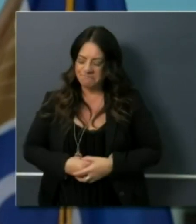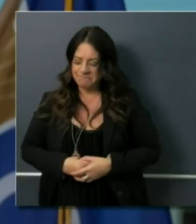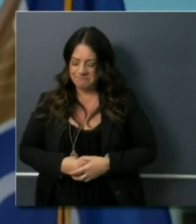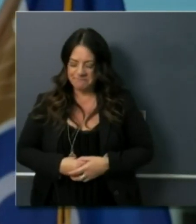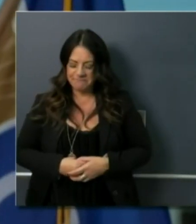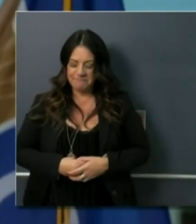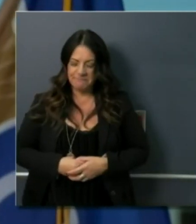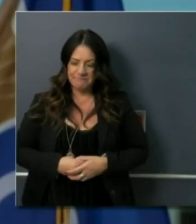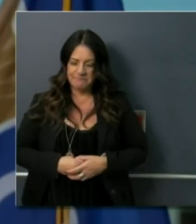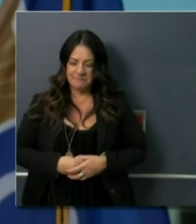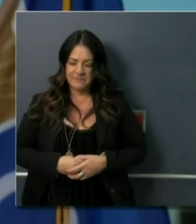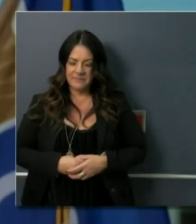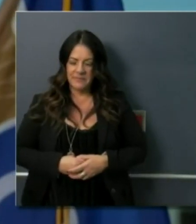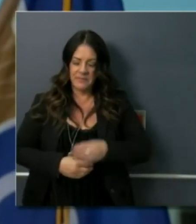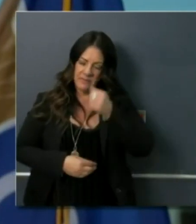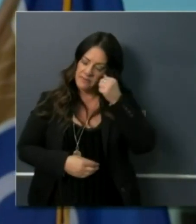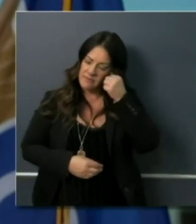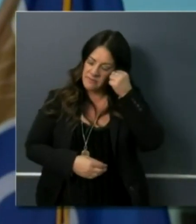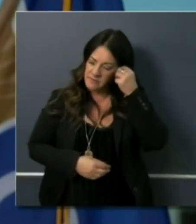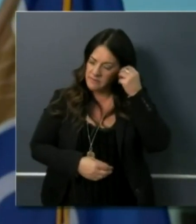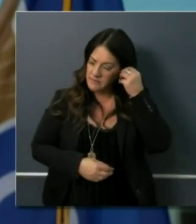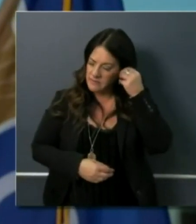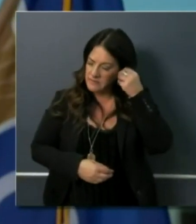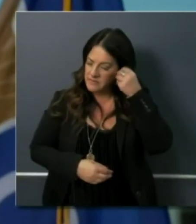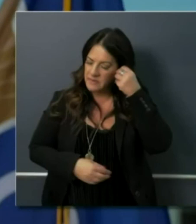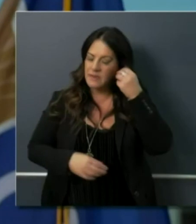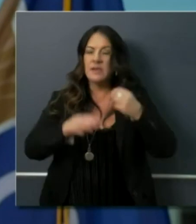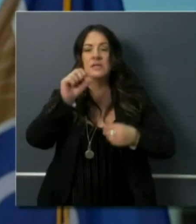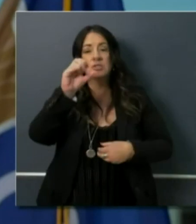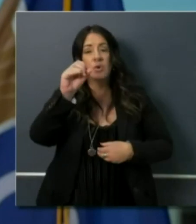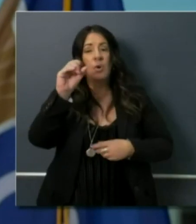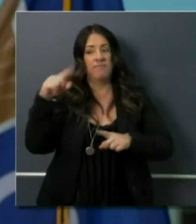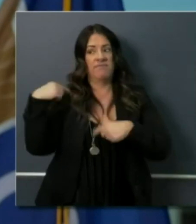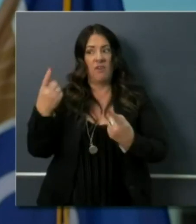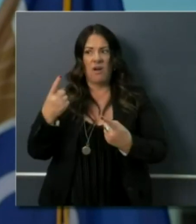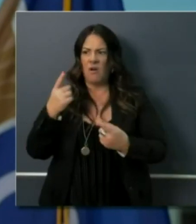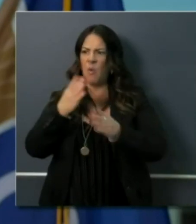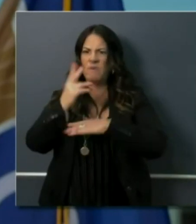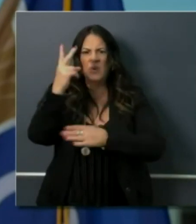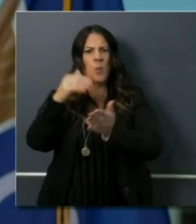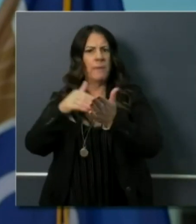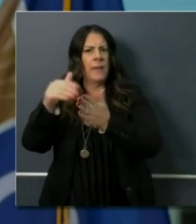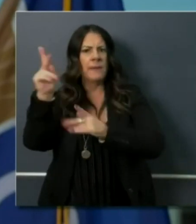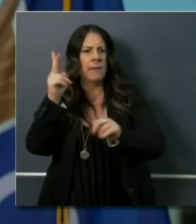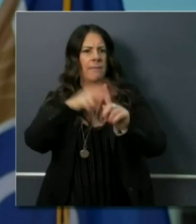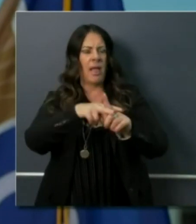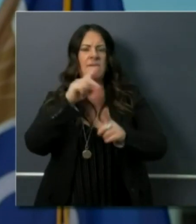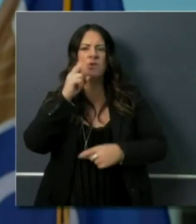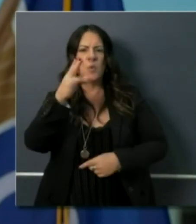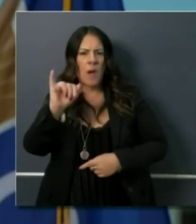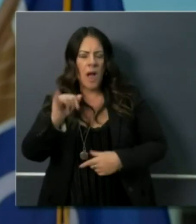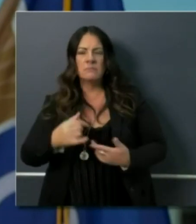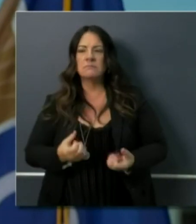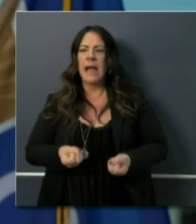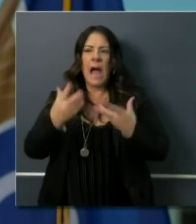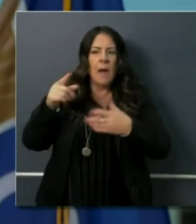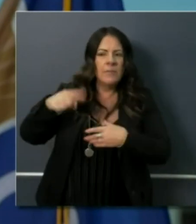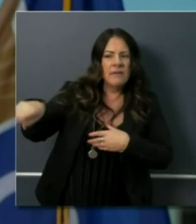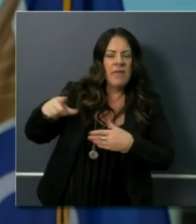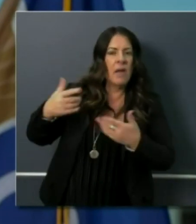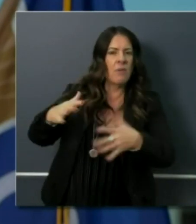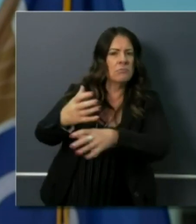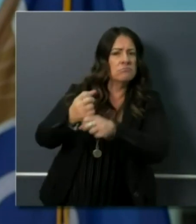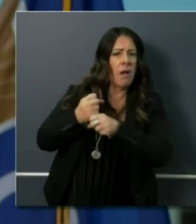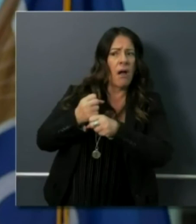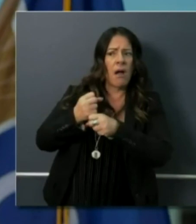Well, with more than 2 million unemployment claims, how many people have gotten money so far? And then second, we've heard about, plans for adding patient beds.